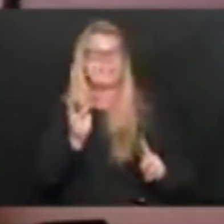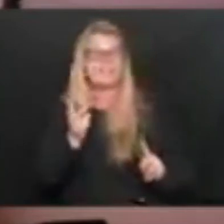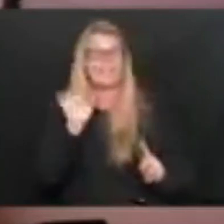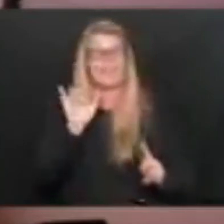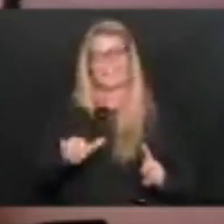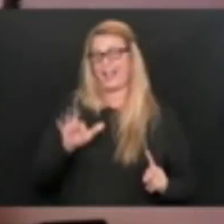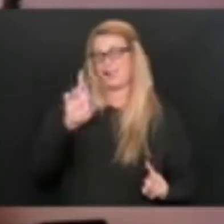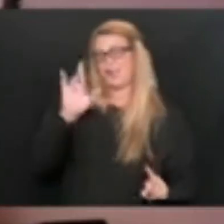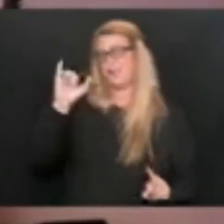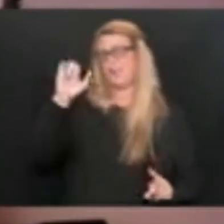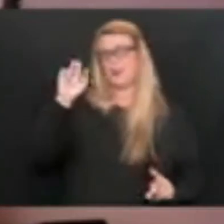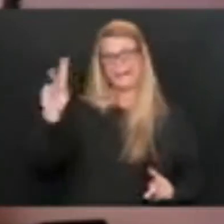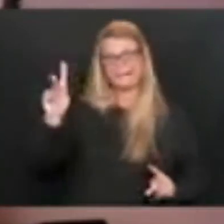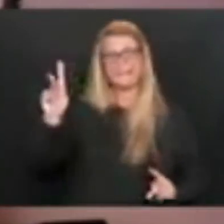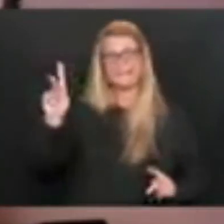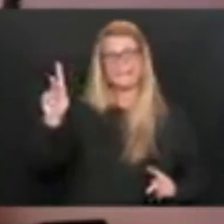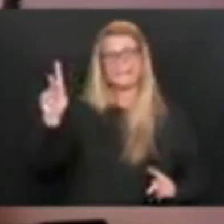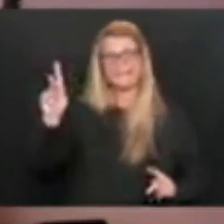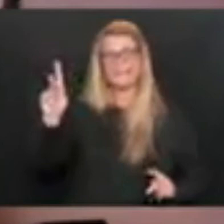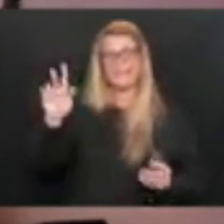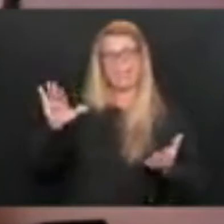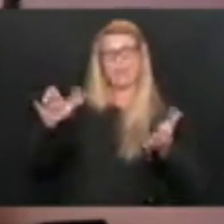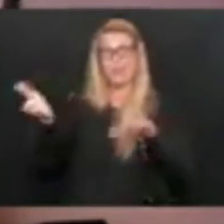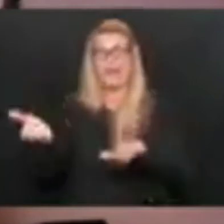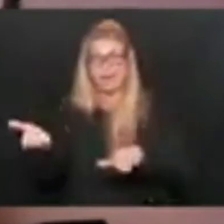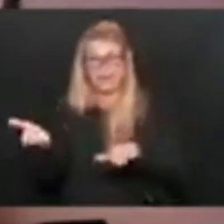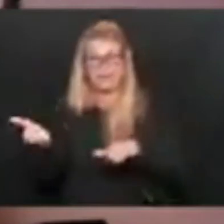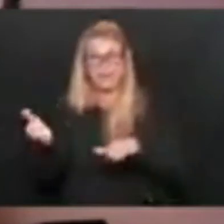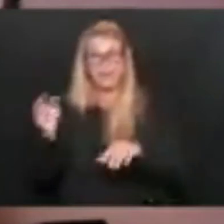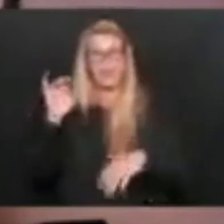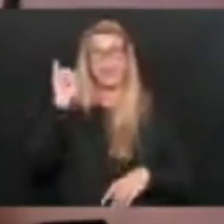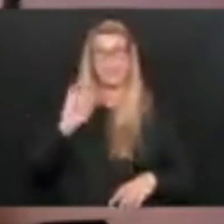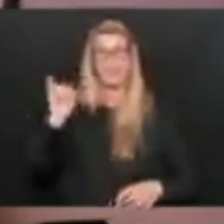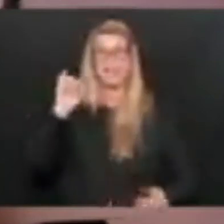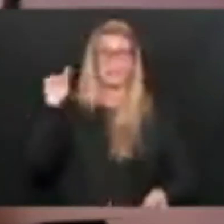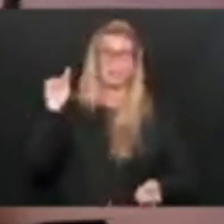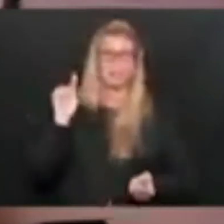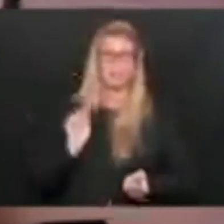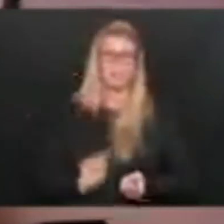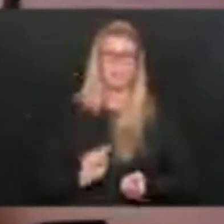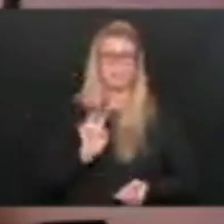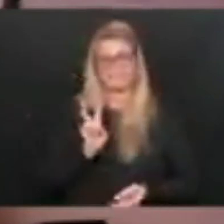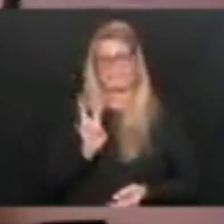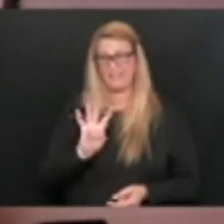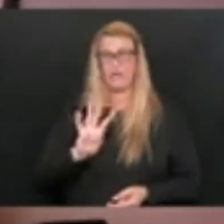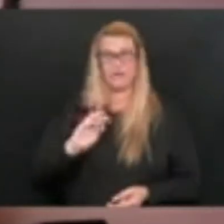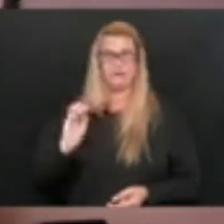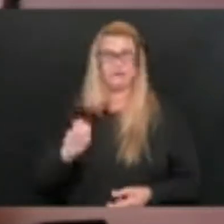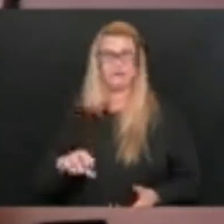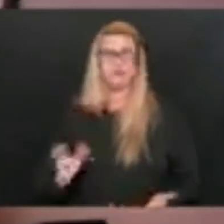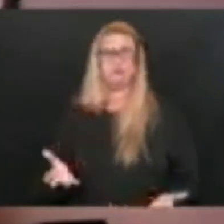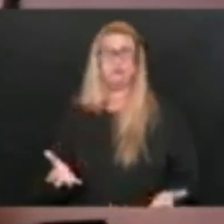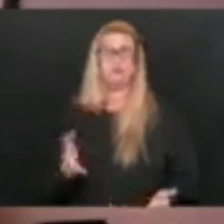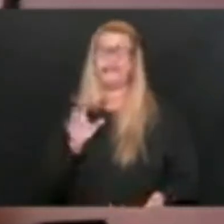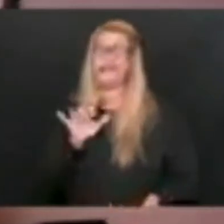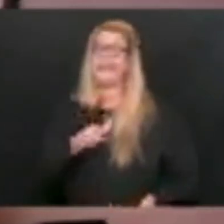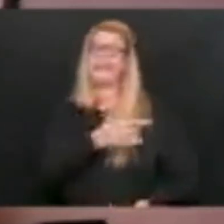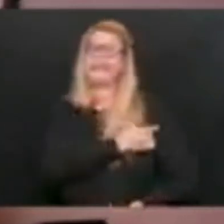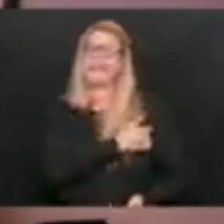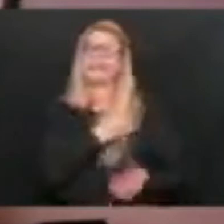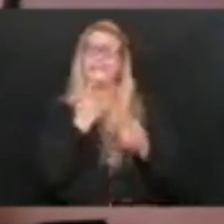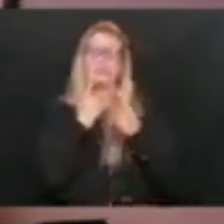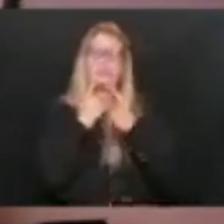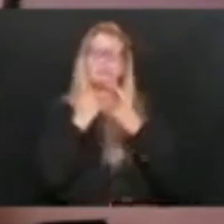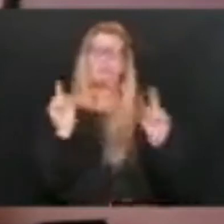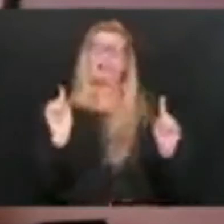risk of dying from the infection go down to only 74. These vaccines are incredibly effective.